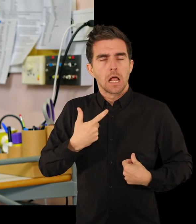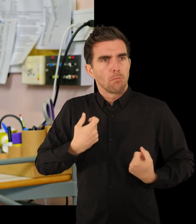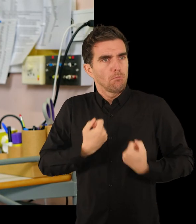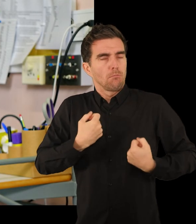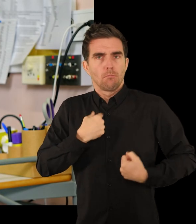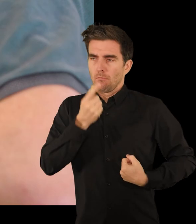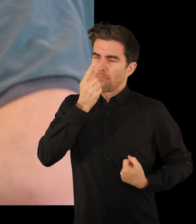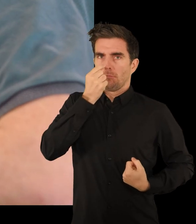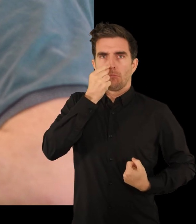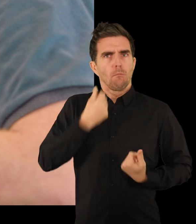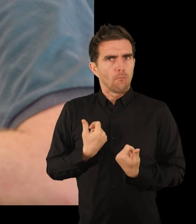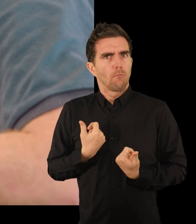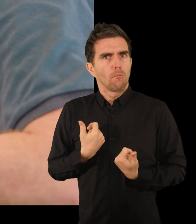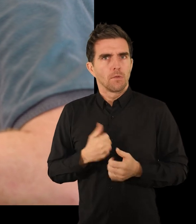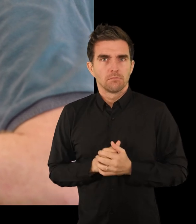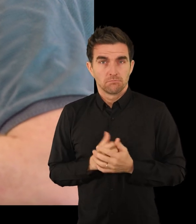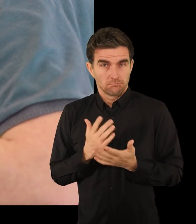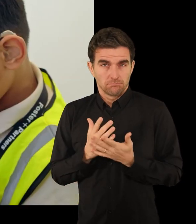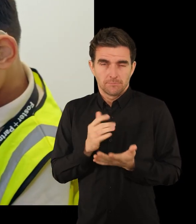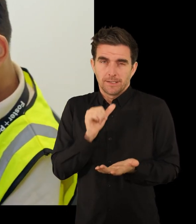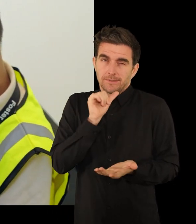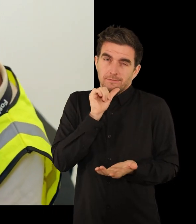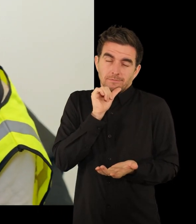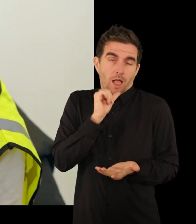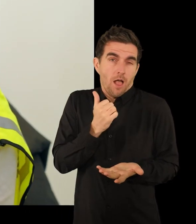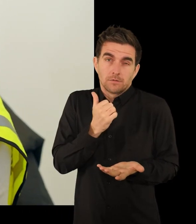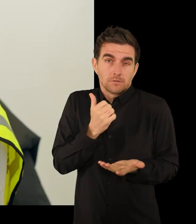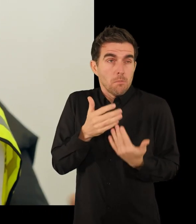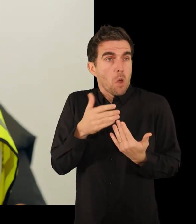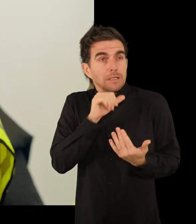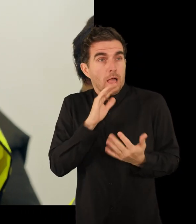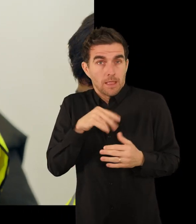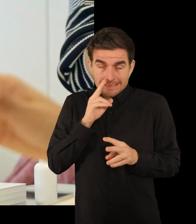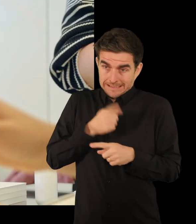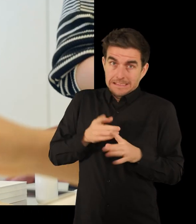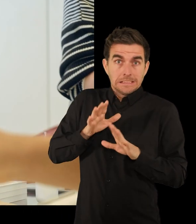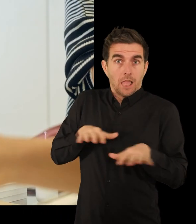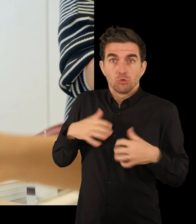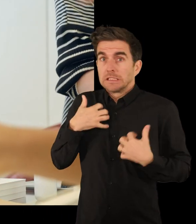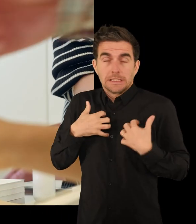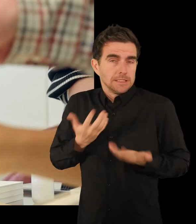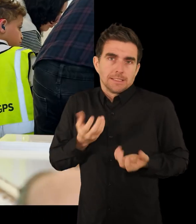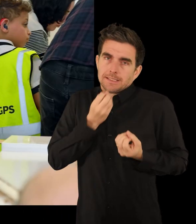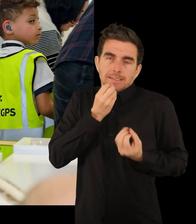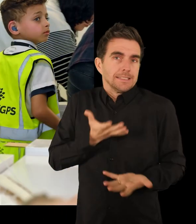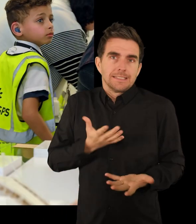really empowered. There's nothing nicer to do than to inspire